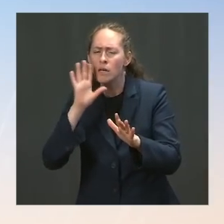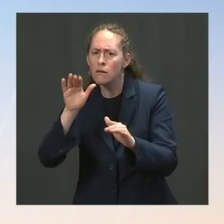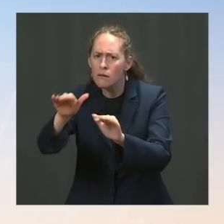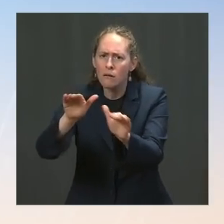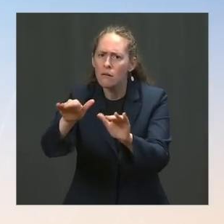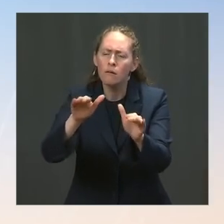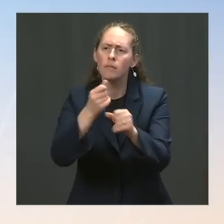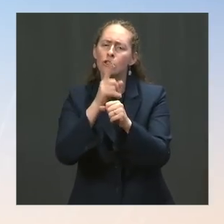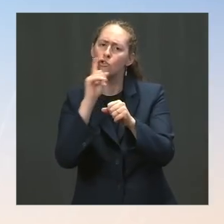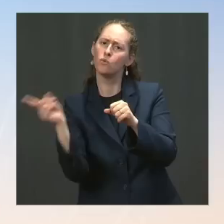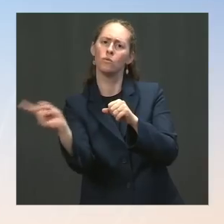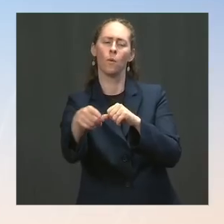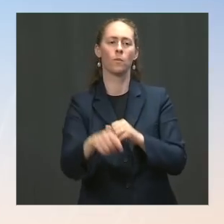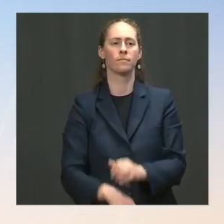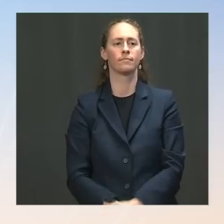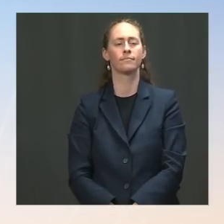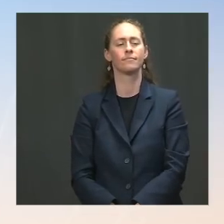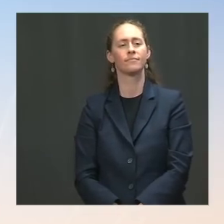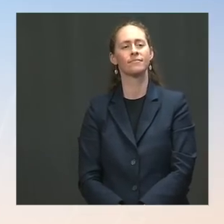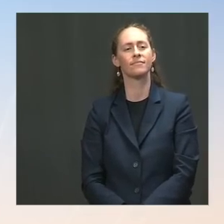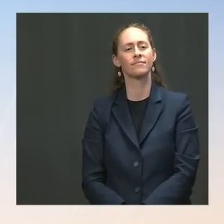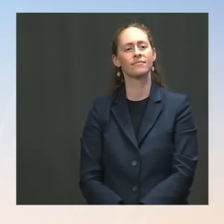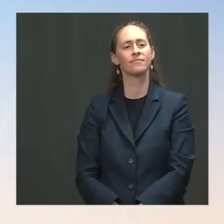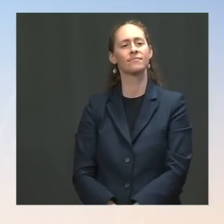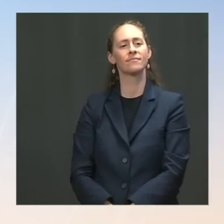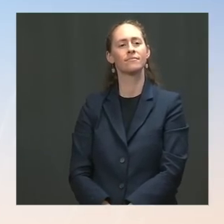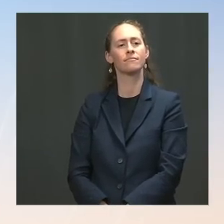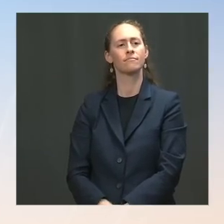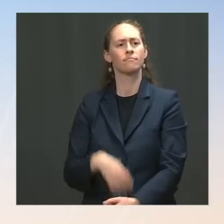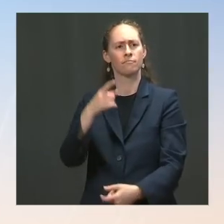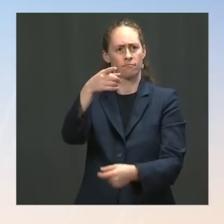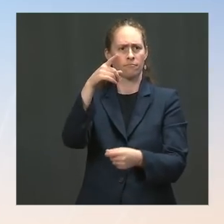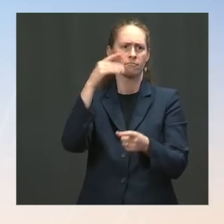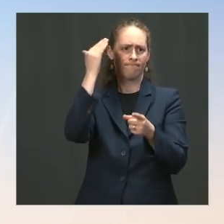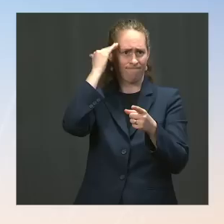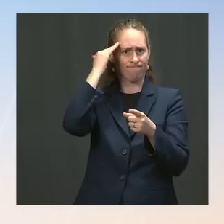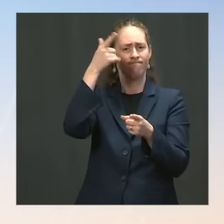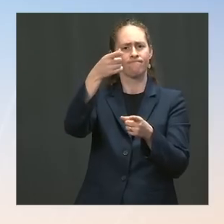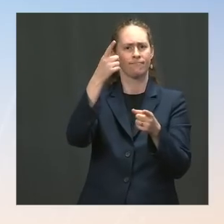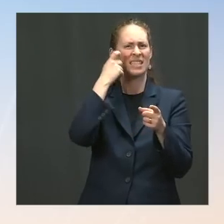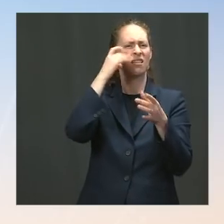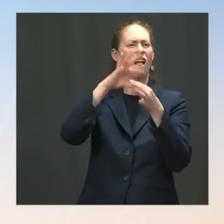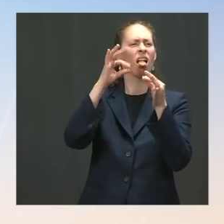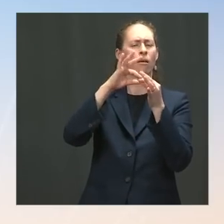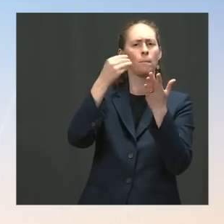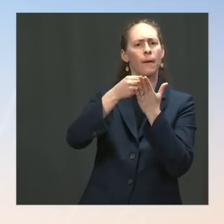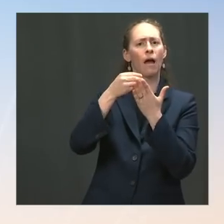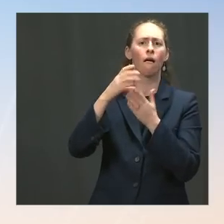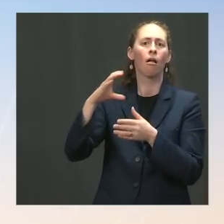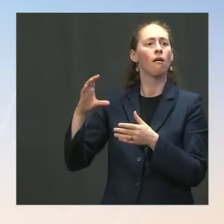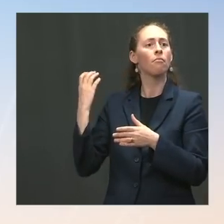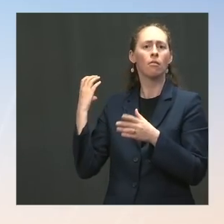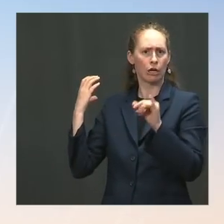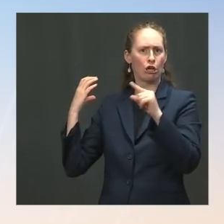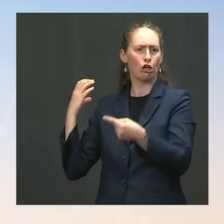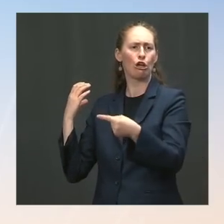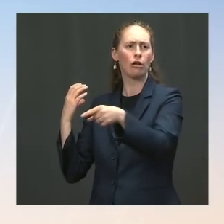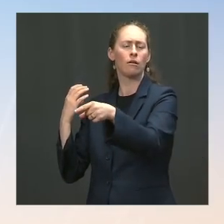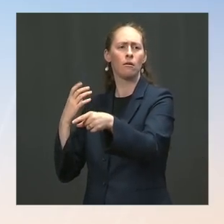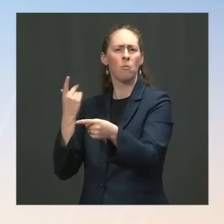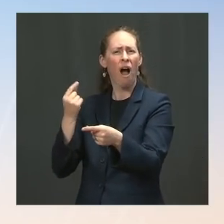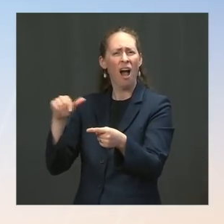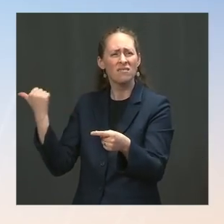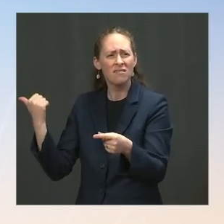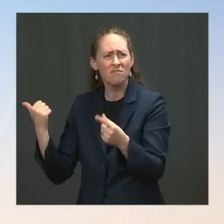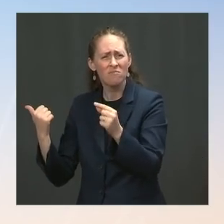not, that won't hurt kids but that can send a message that science and politics can't mix? We're in this to stay. We want to make sure those kids get into school, and we're going to do everything we can